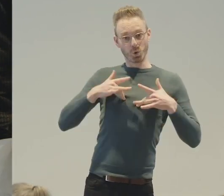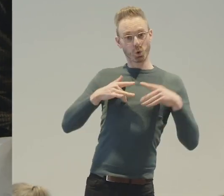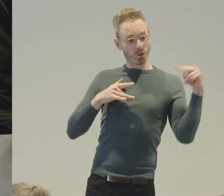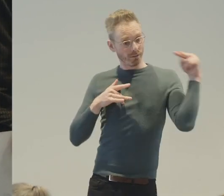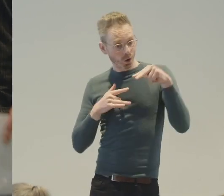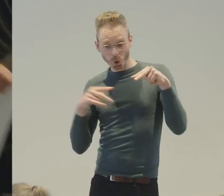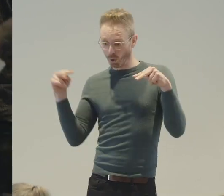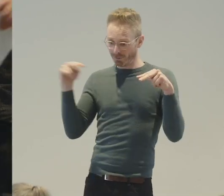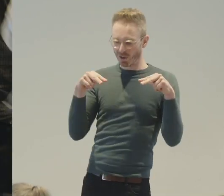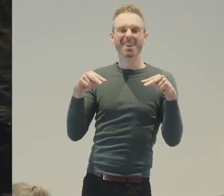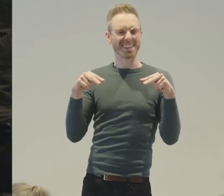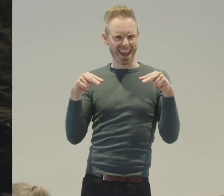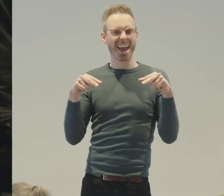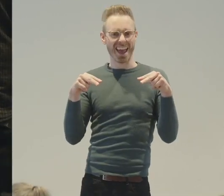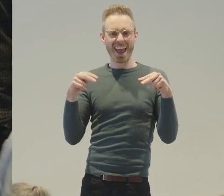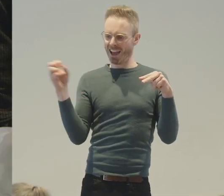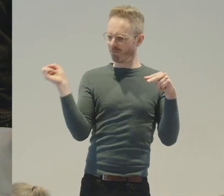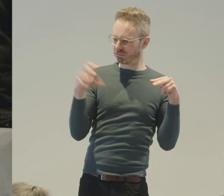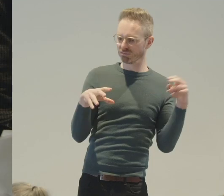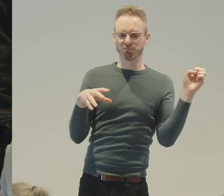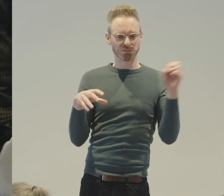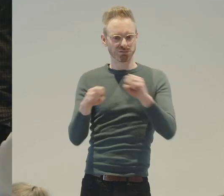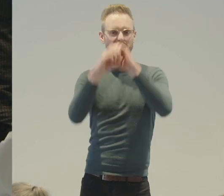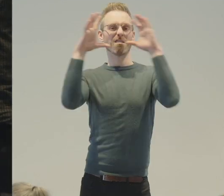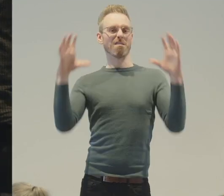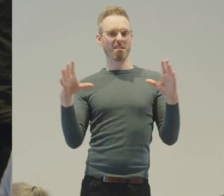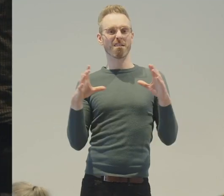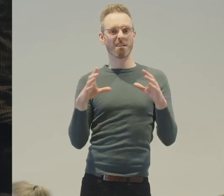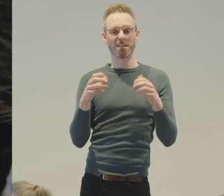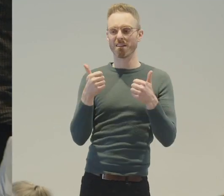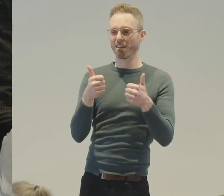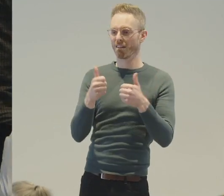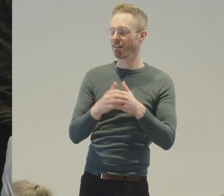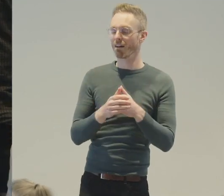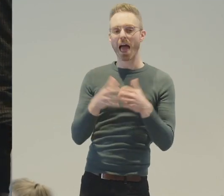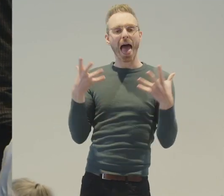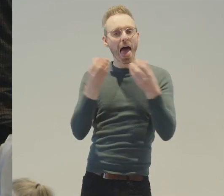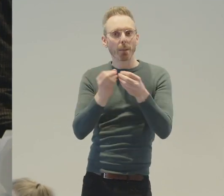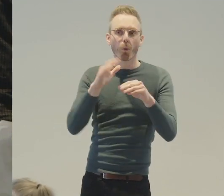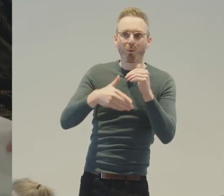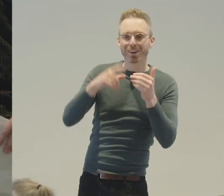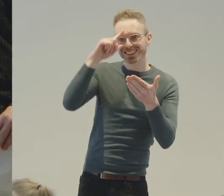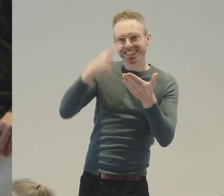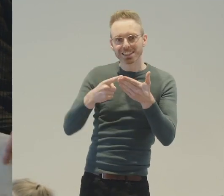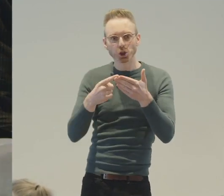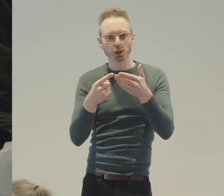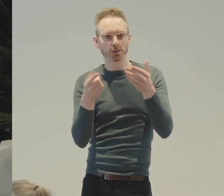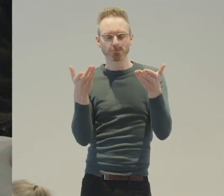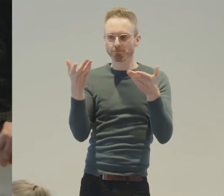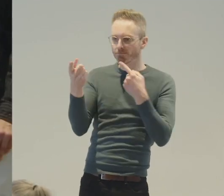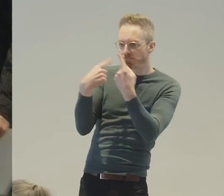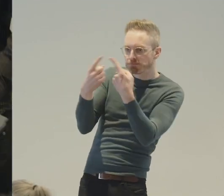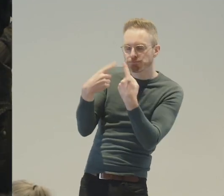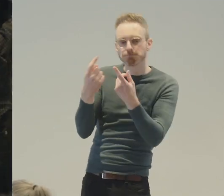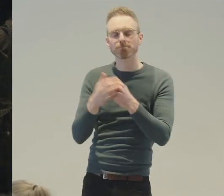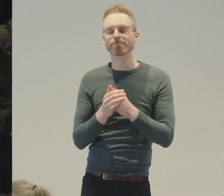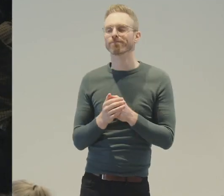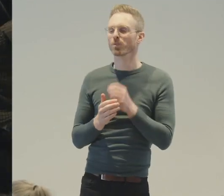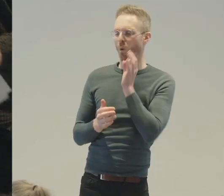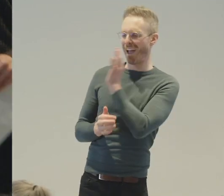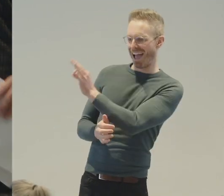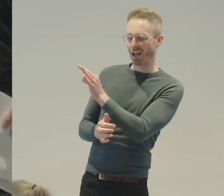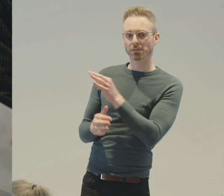project or into a leadership kind of decision as well. Great. So what about sort of inspiring other disabled people? Why do you